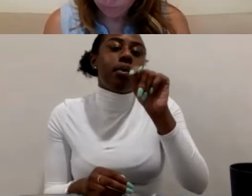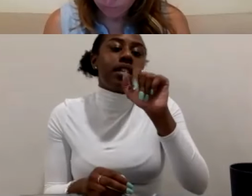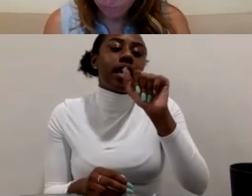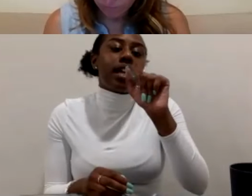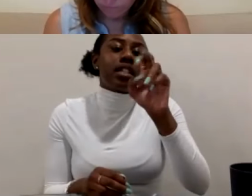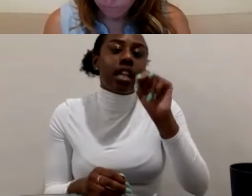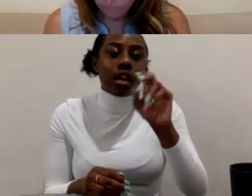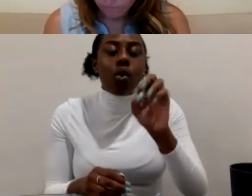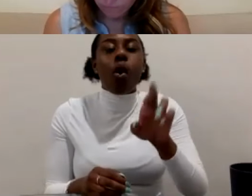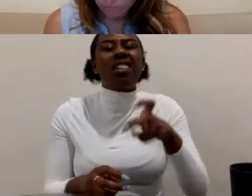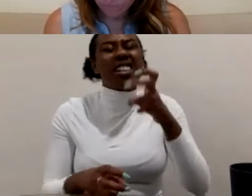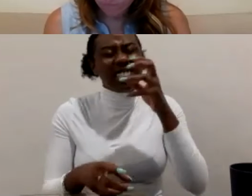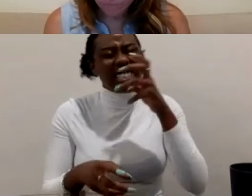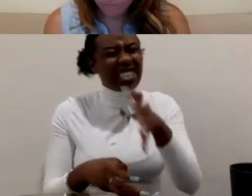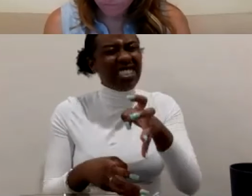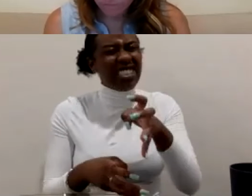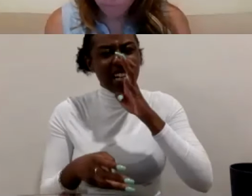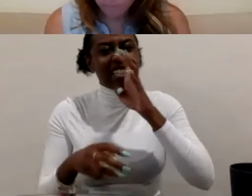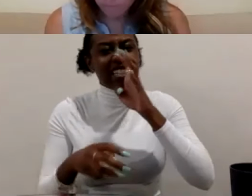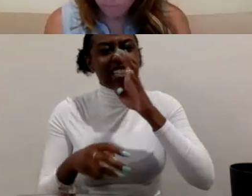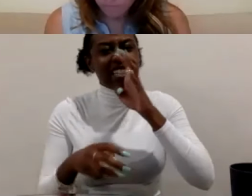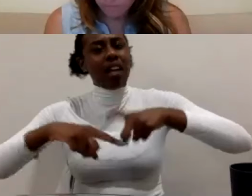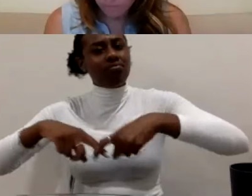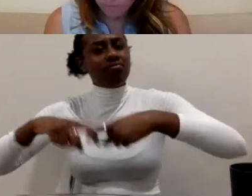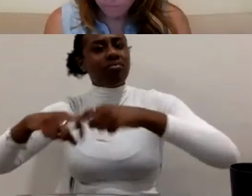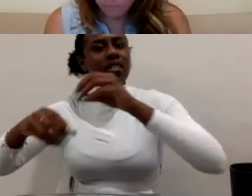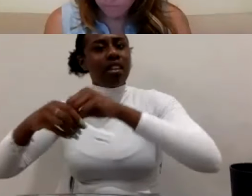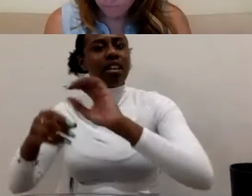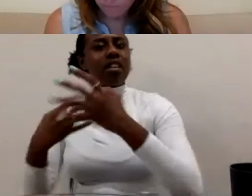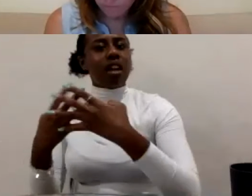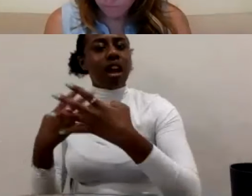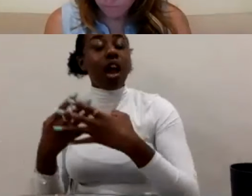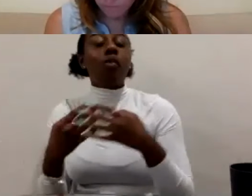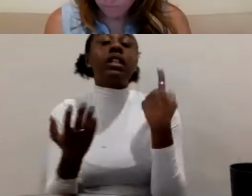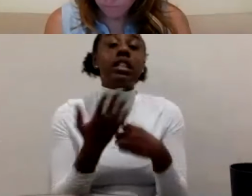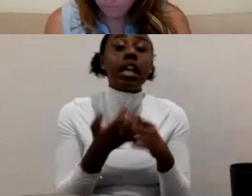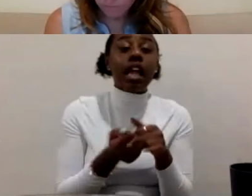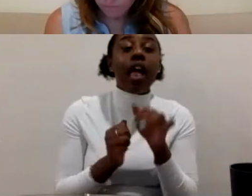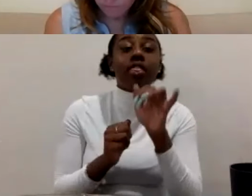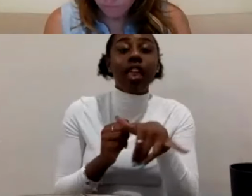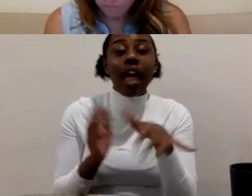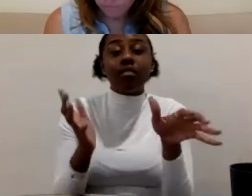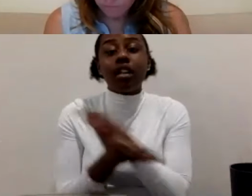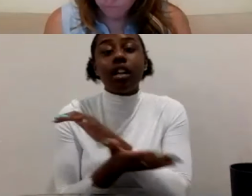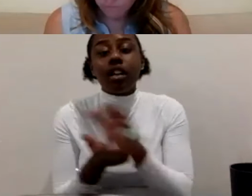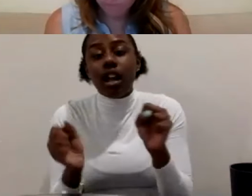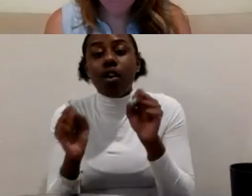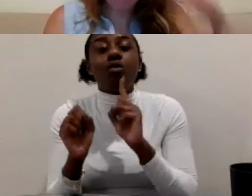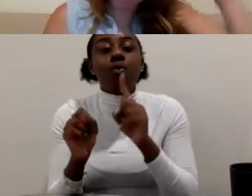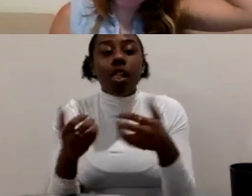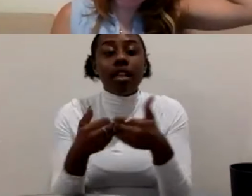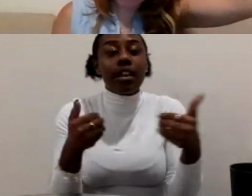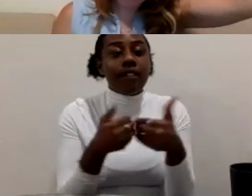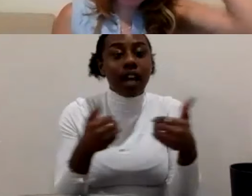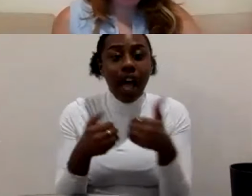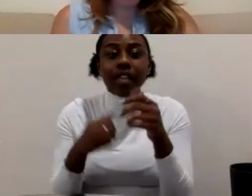hyper-racialized. And we talked about, you know, how that disruption really deprives people of rights